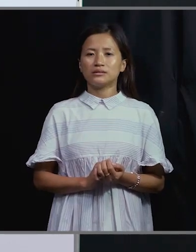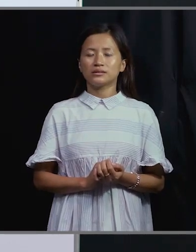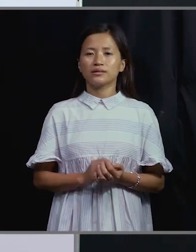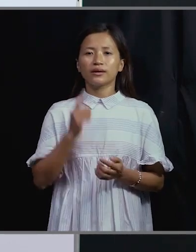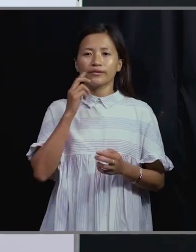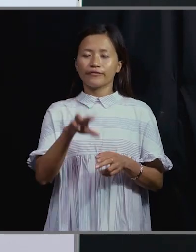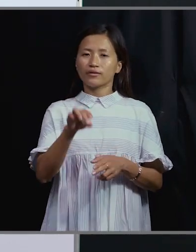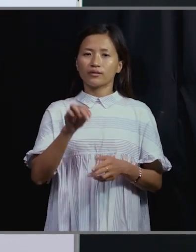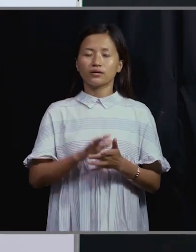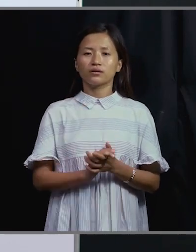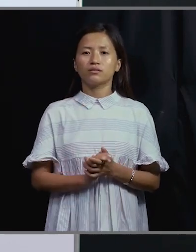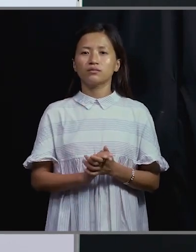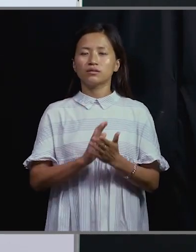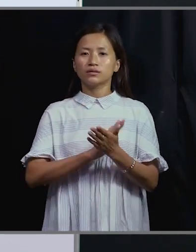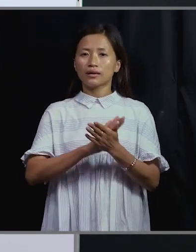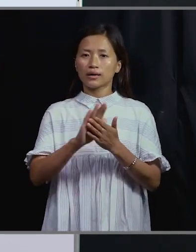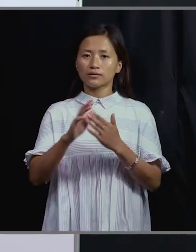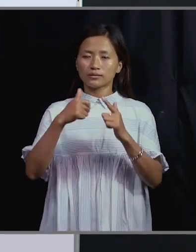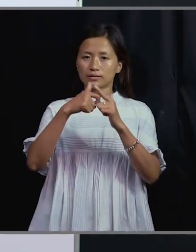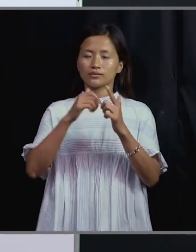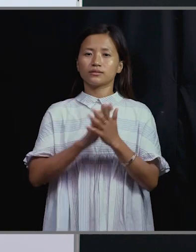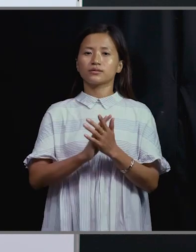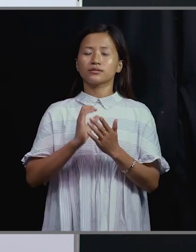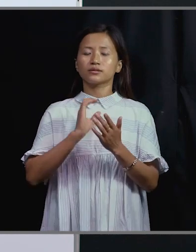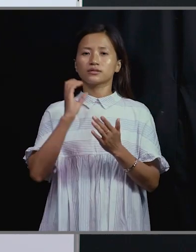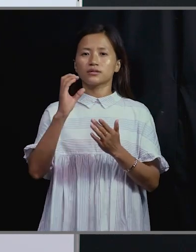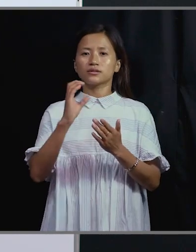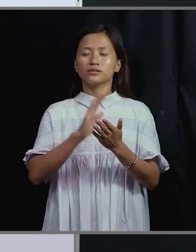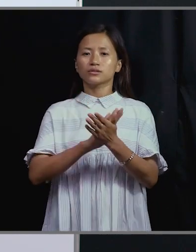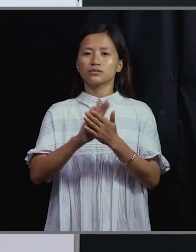If we take a haloalkane